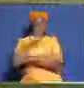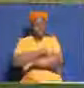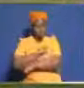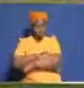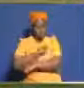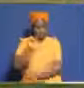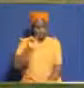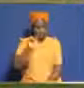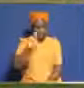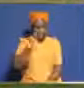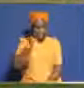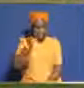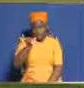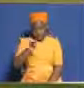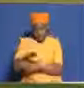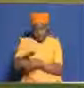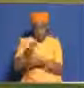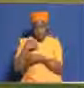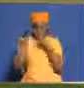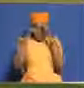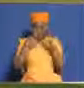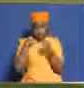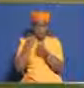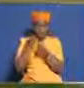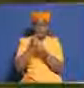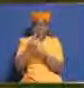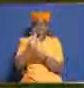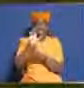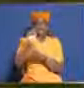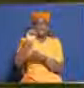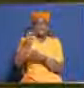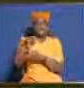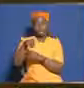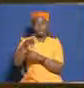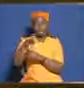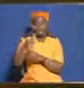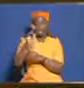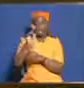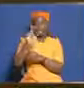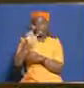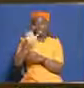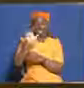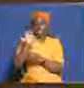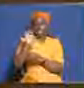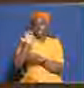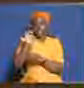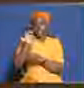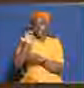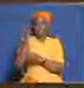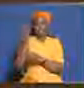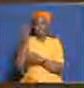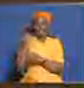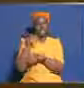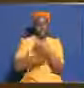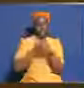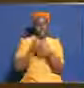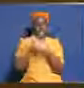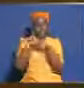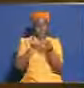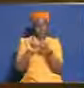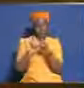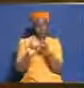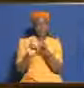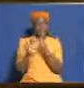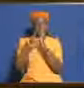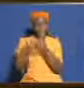5 pregnant students who sat for last year's KCSE exams were found to have earlier been married off. School principal Eliud